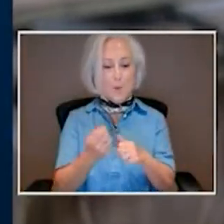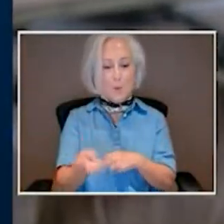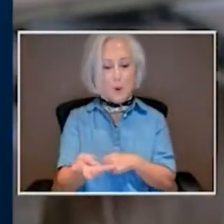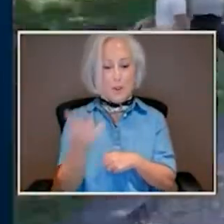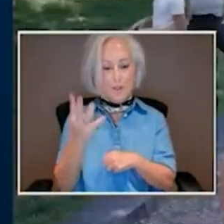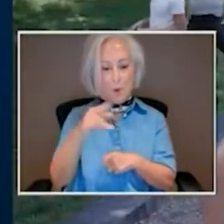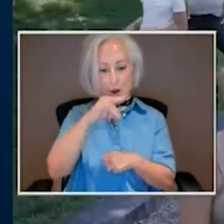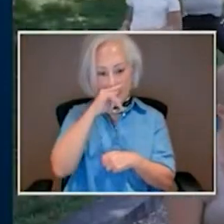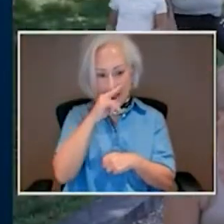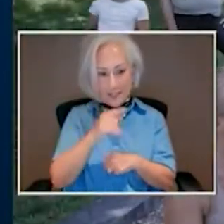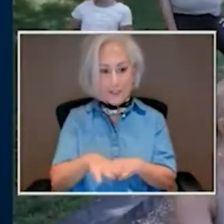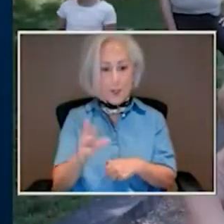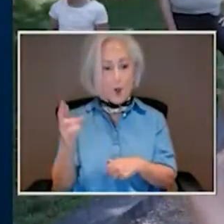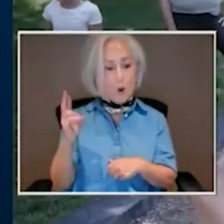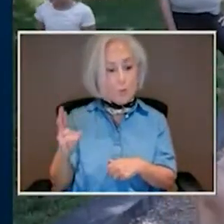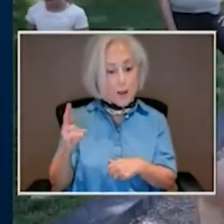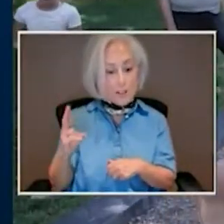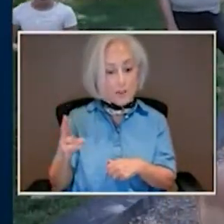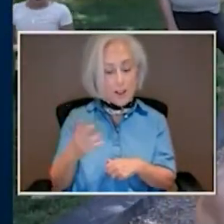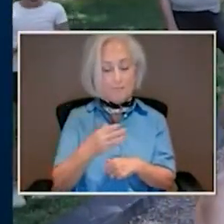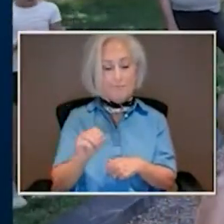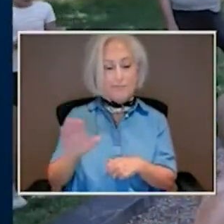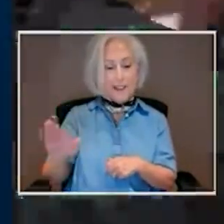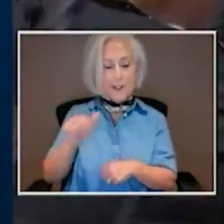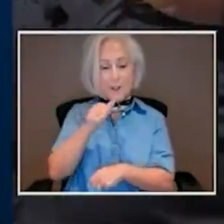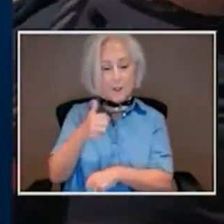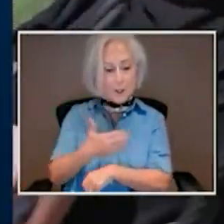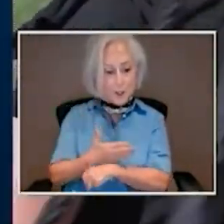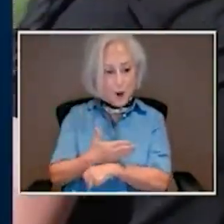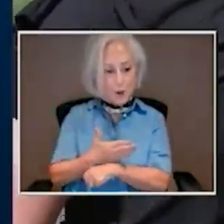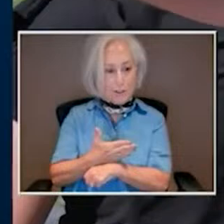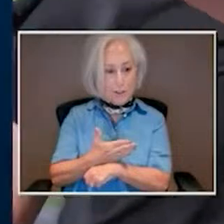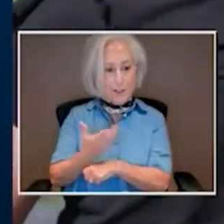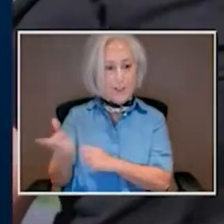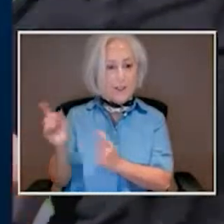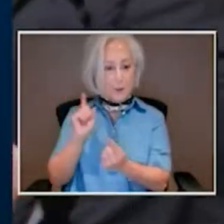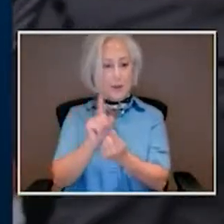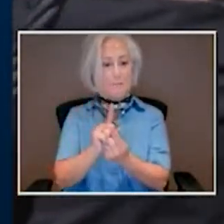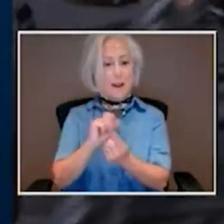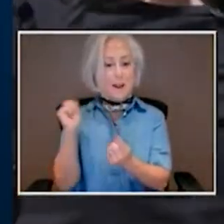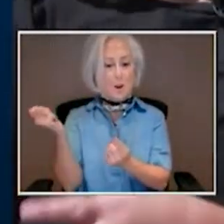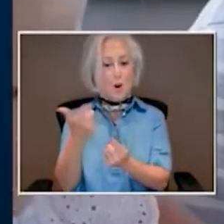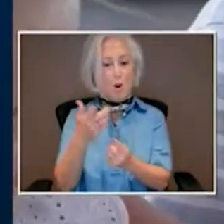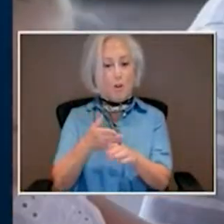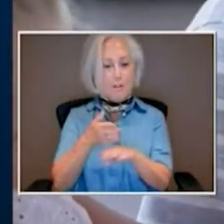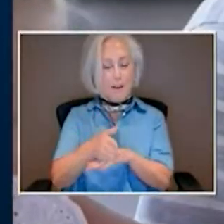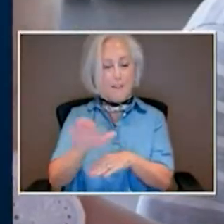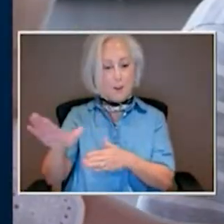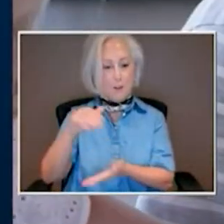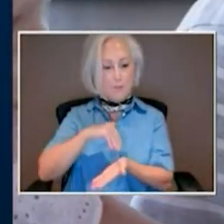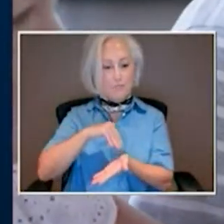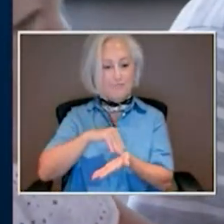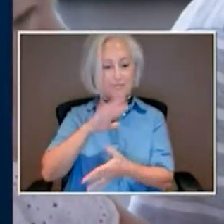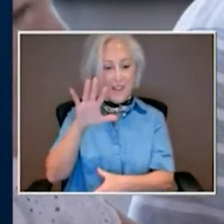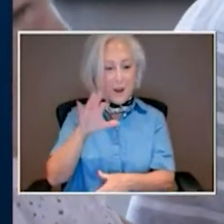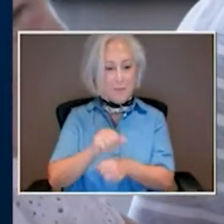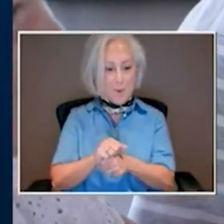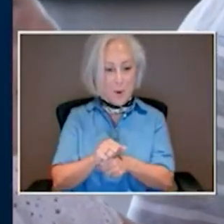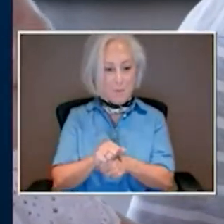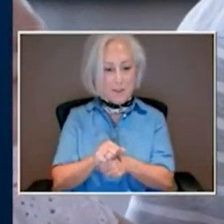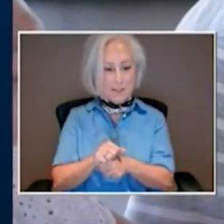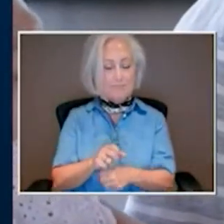her daughter. Go, Scar, go! We caught up with all of them after Ashley's doctor's appointment. She has